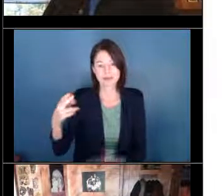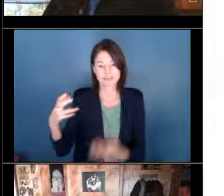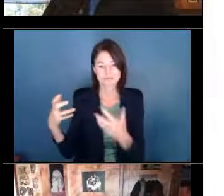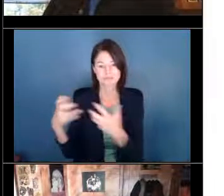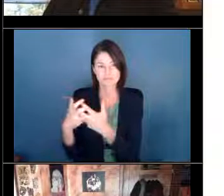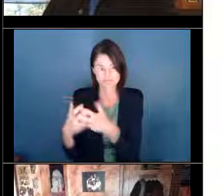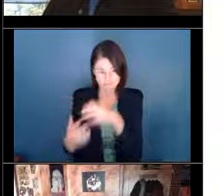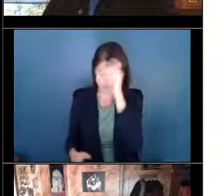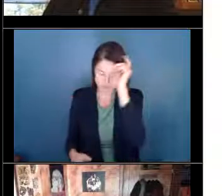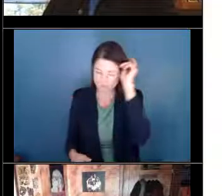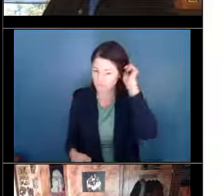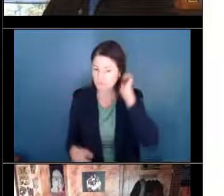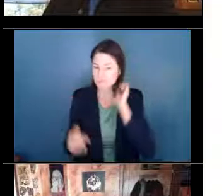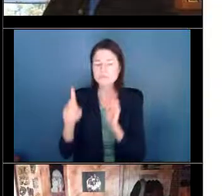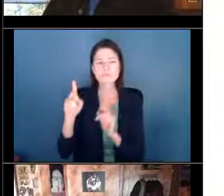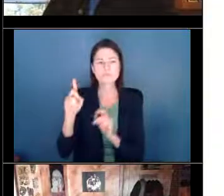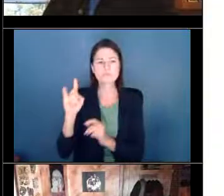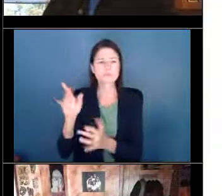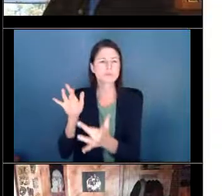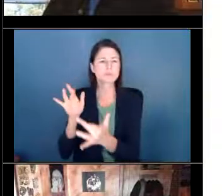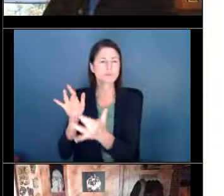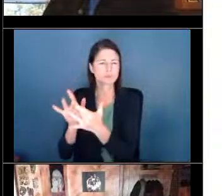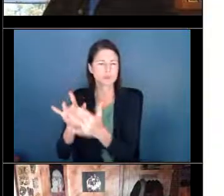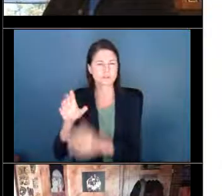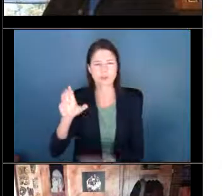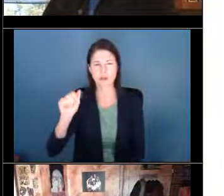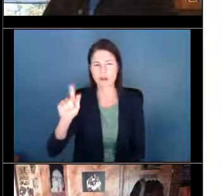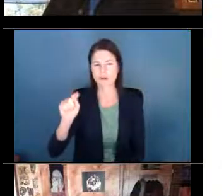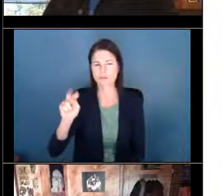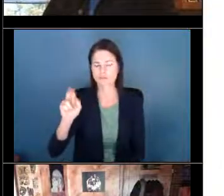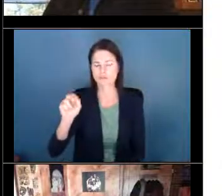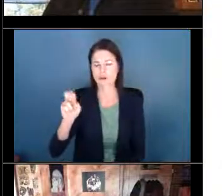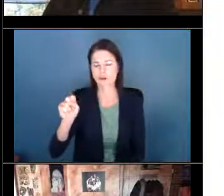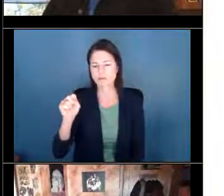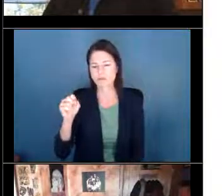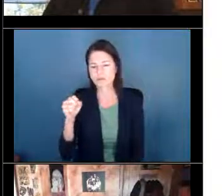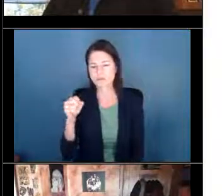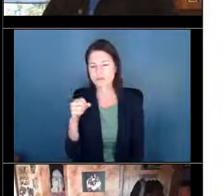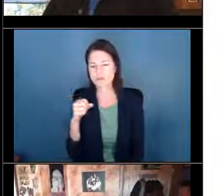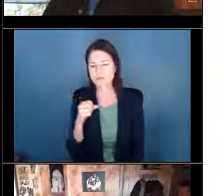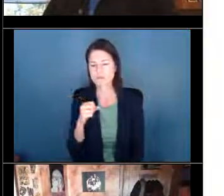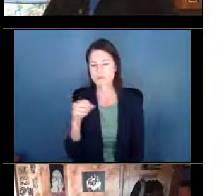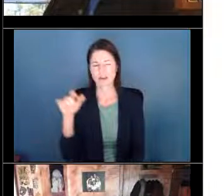validate the money that they provided for state match for AIP monies for the fiscal